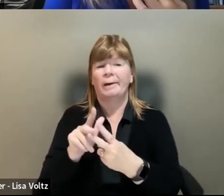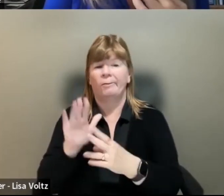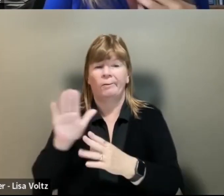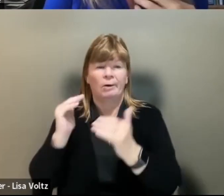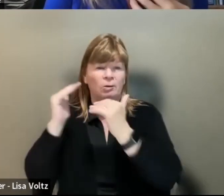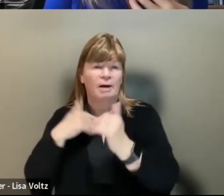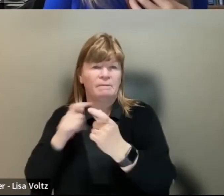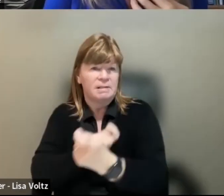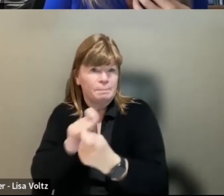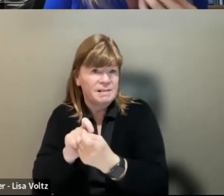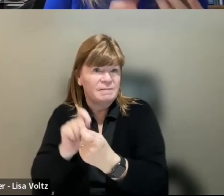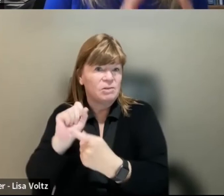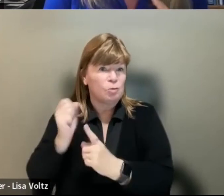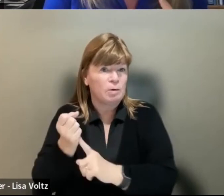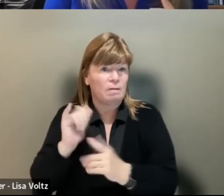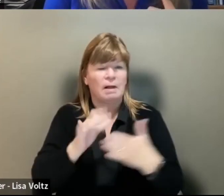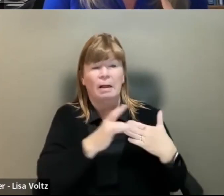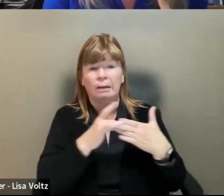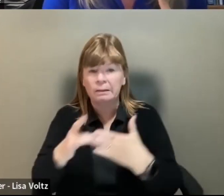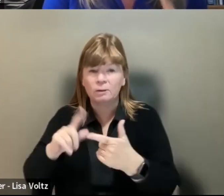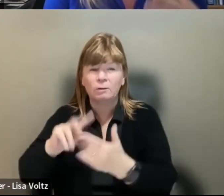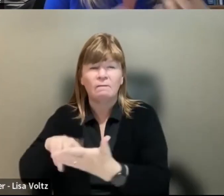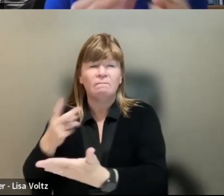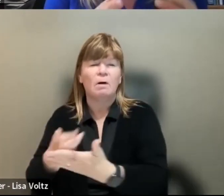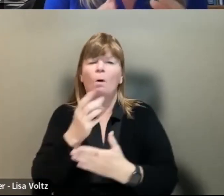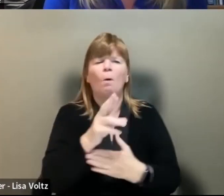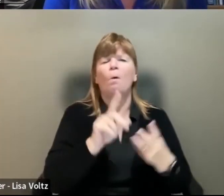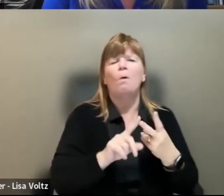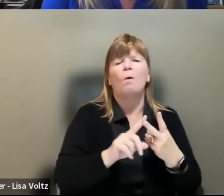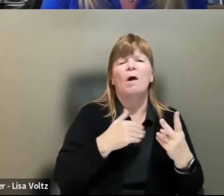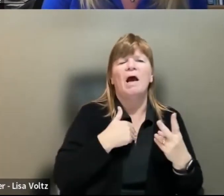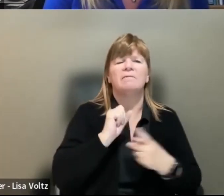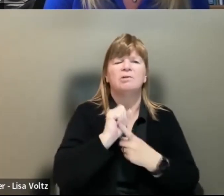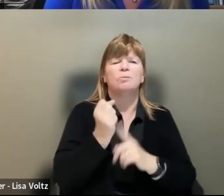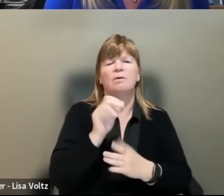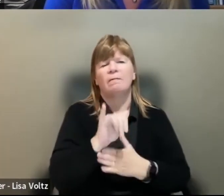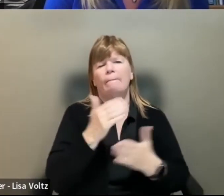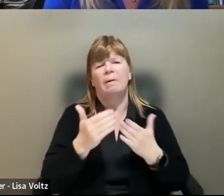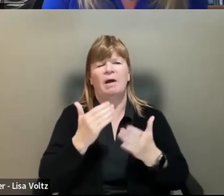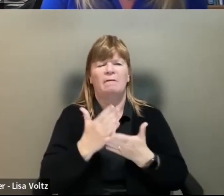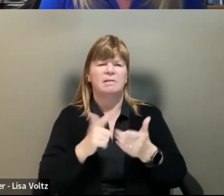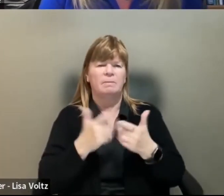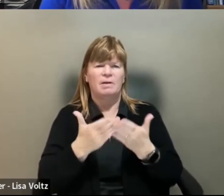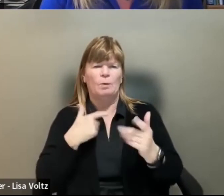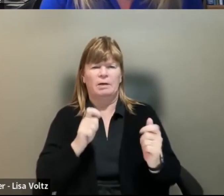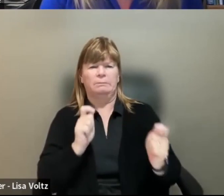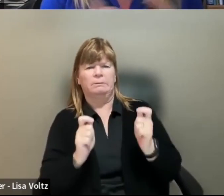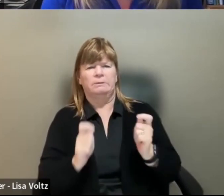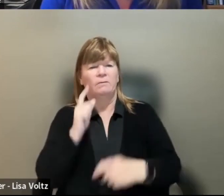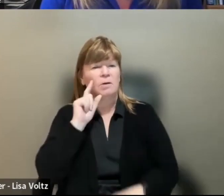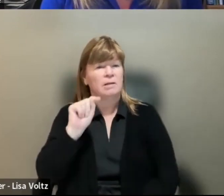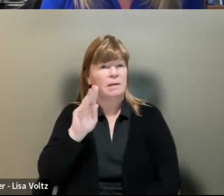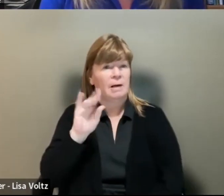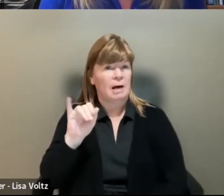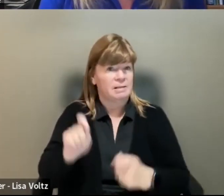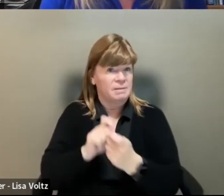certain conditions that could lead to falls, or that have conditions that could have some corrective actions. For TBI